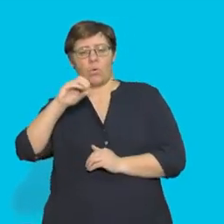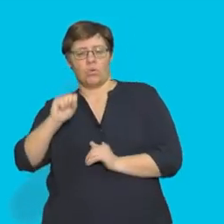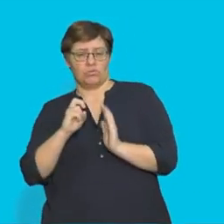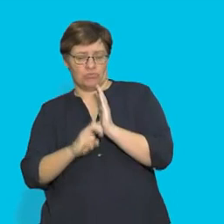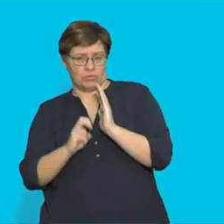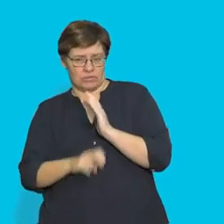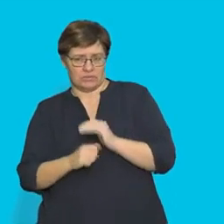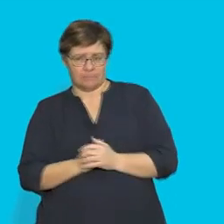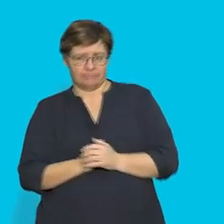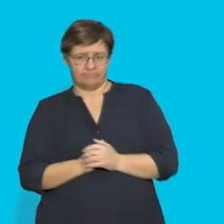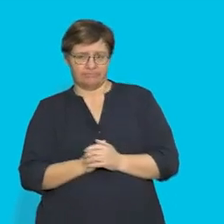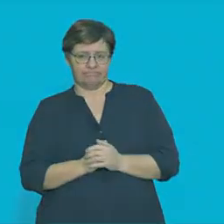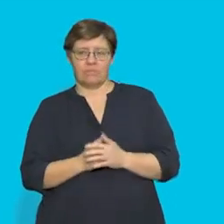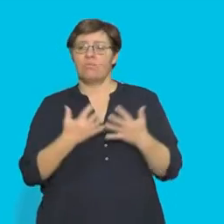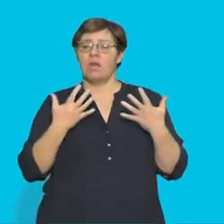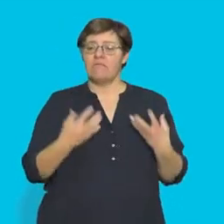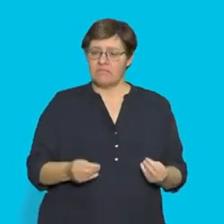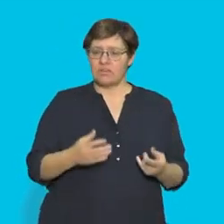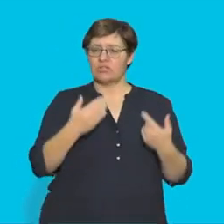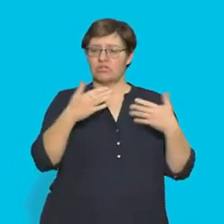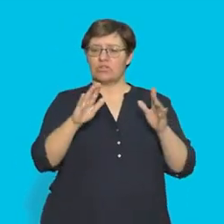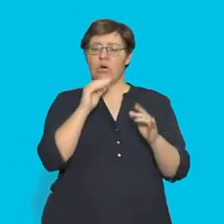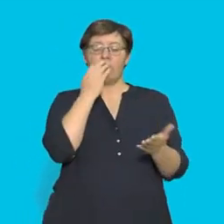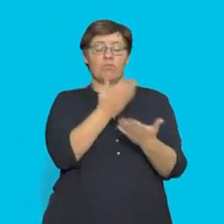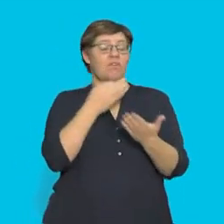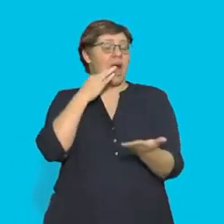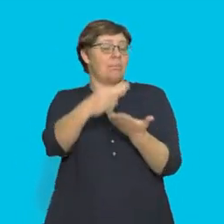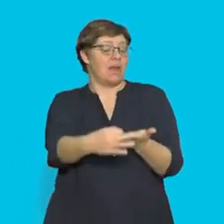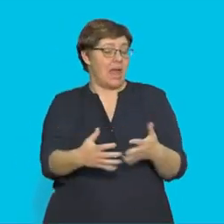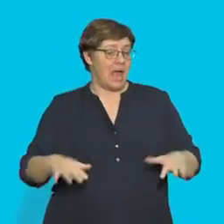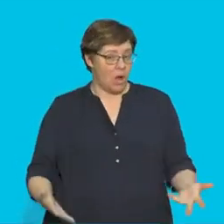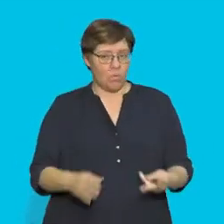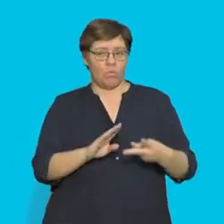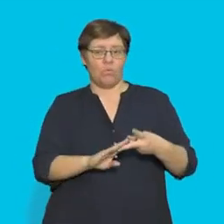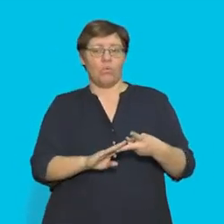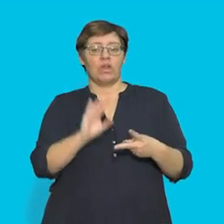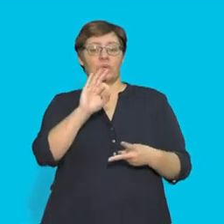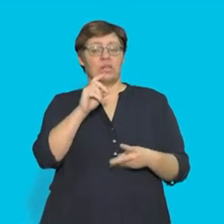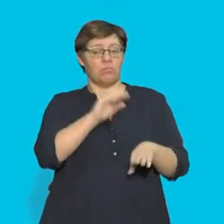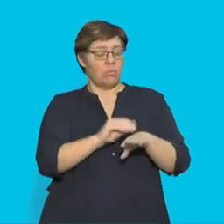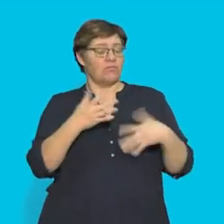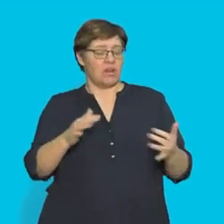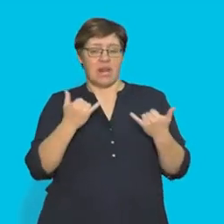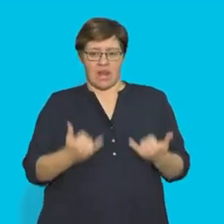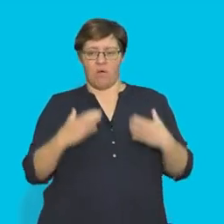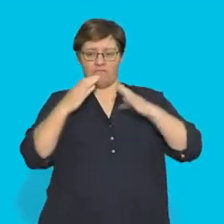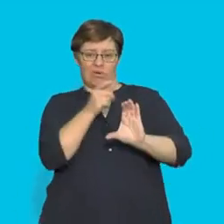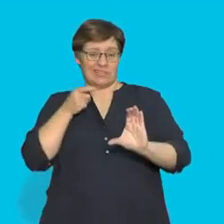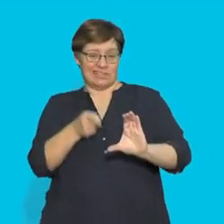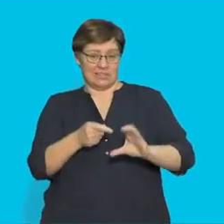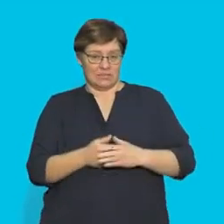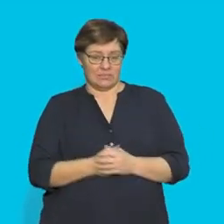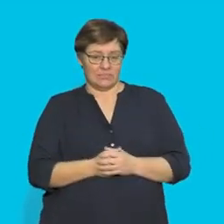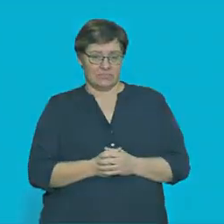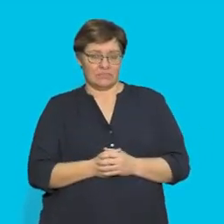rule. We've already done proofs and applications. We've started off with 3D problems, and now we will focus on using compound and